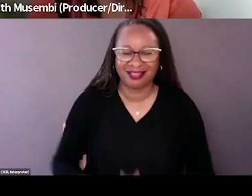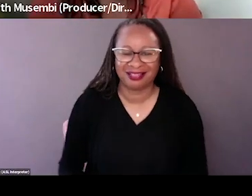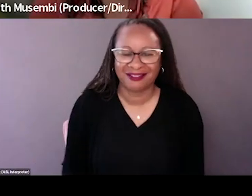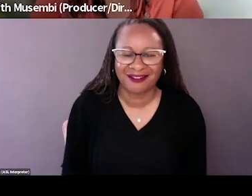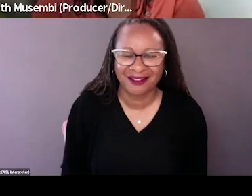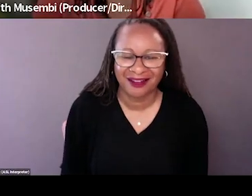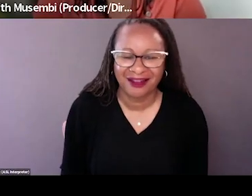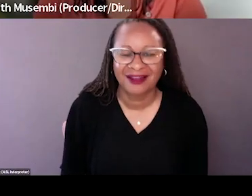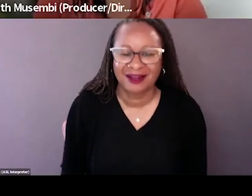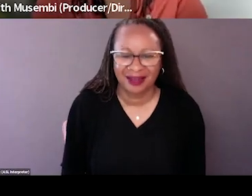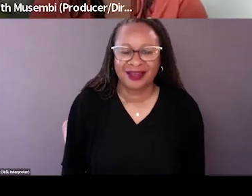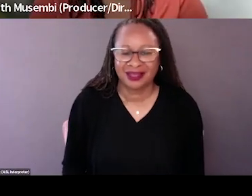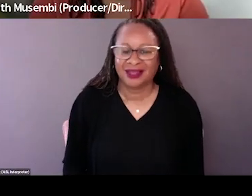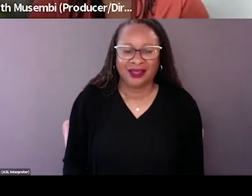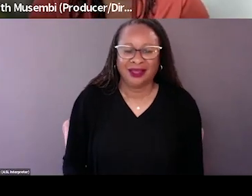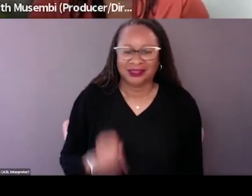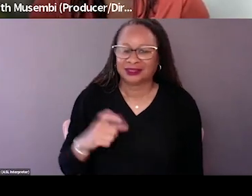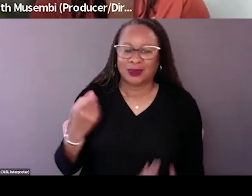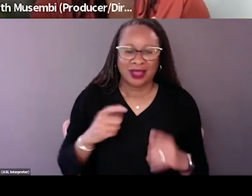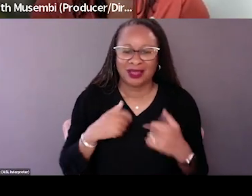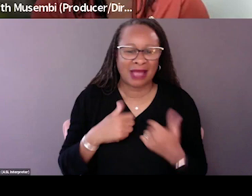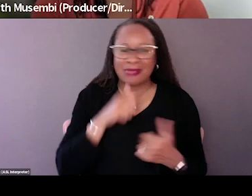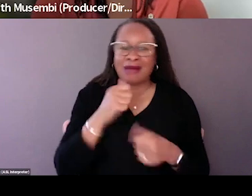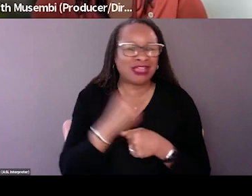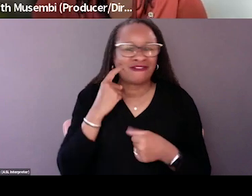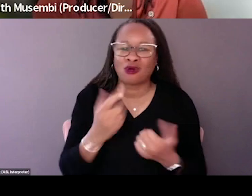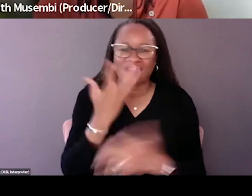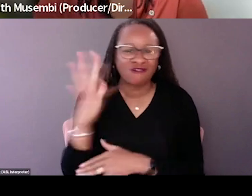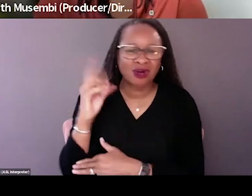filming in forests and jungles. I'm not made for them.